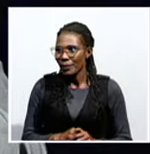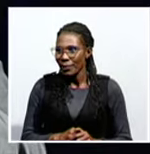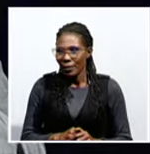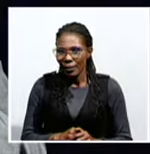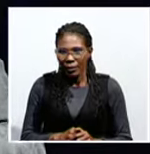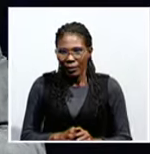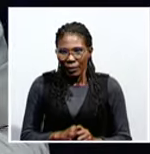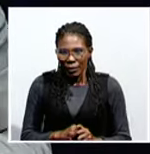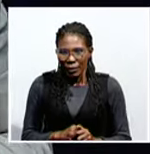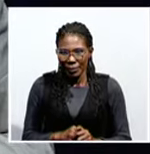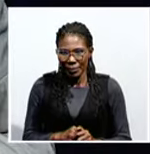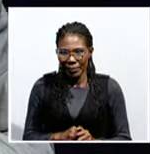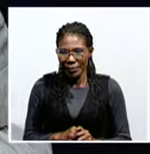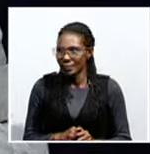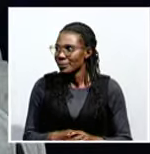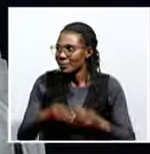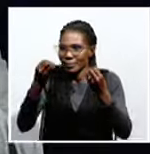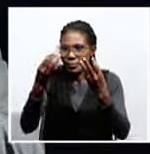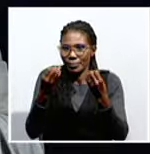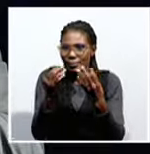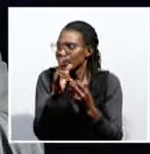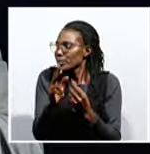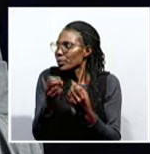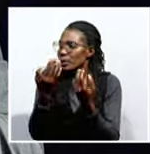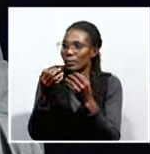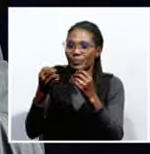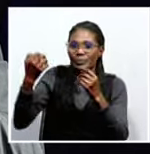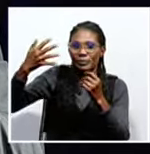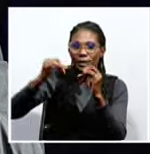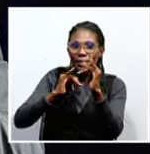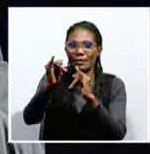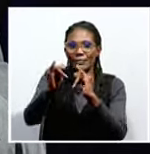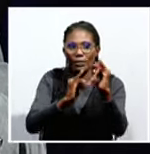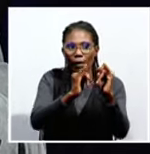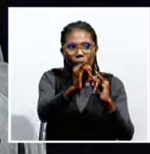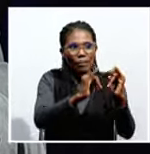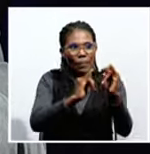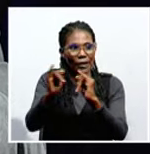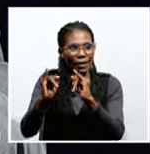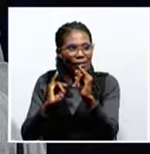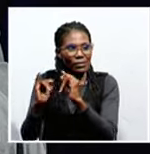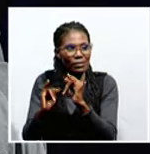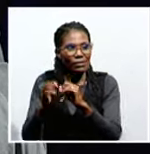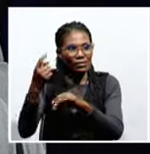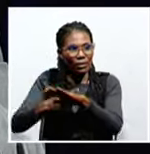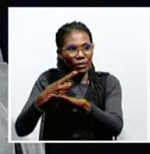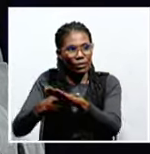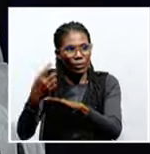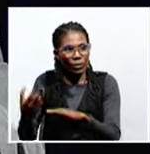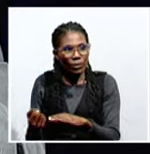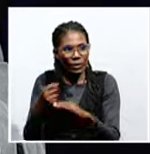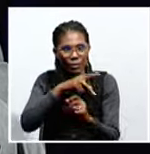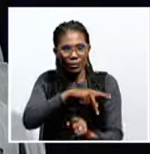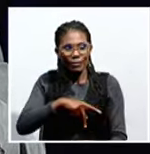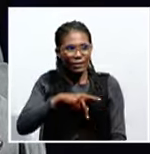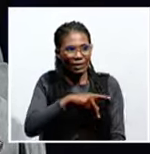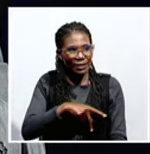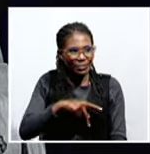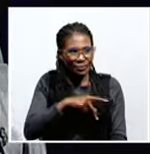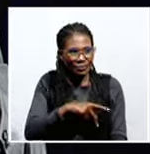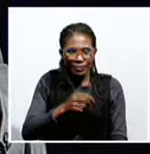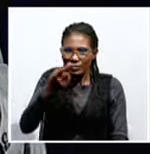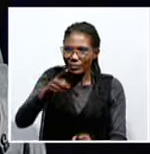As I've been speaking to a number of people over the last 2-3 days, there's always the professional, but outside